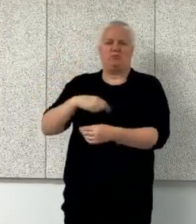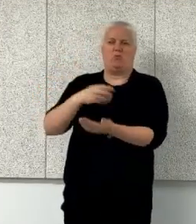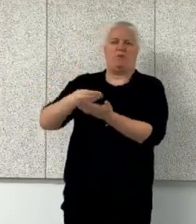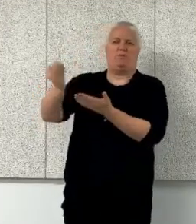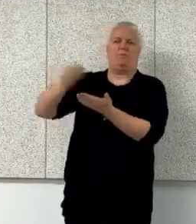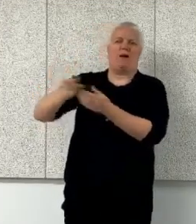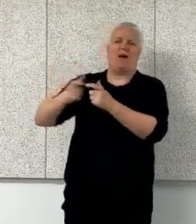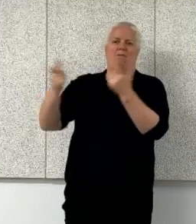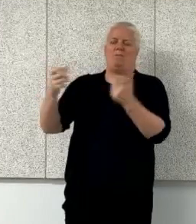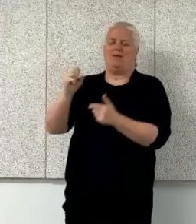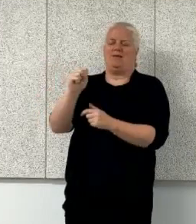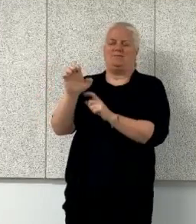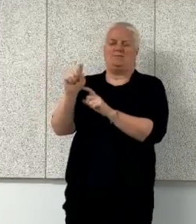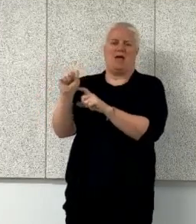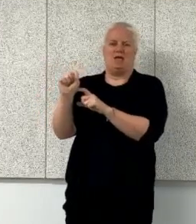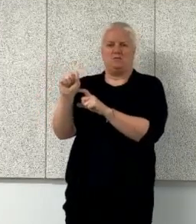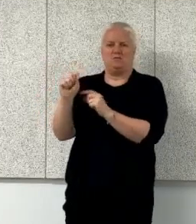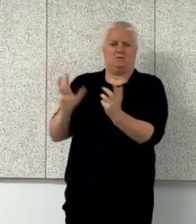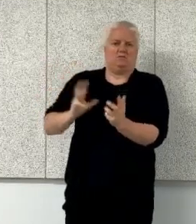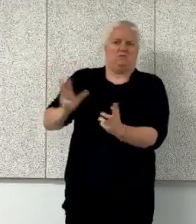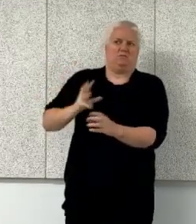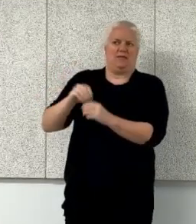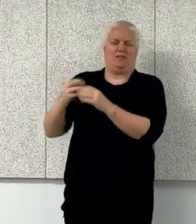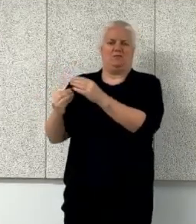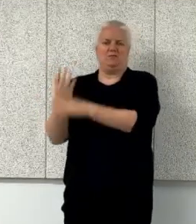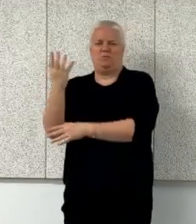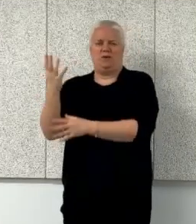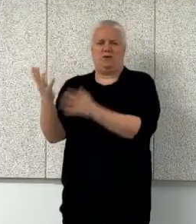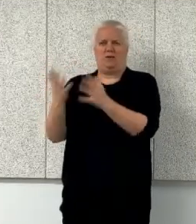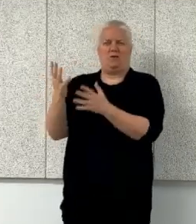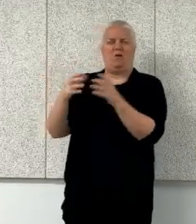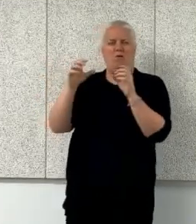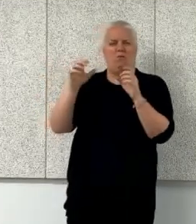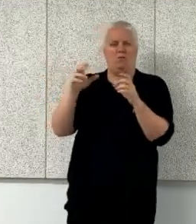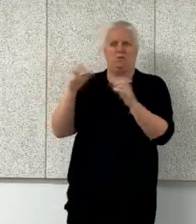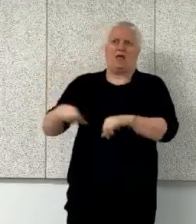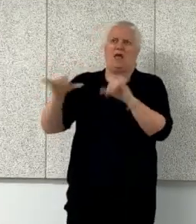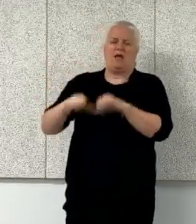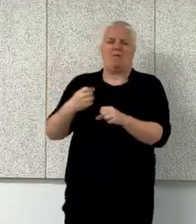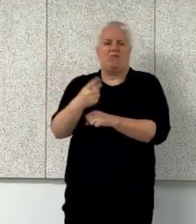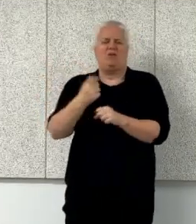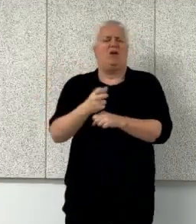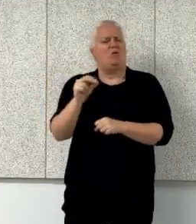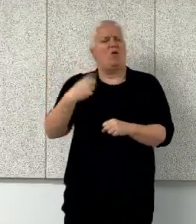sort of like leading with sunken cost in the season, but moving forward, right? Is there a